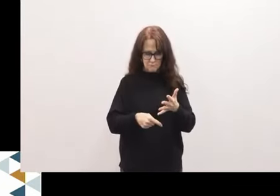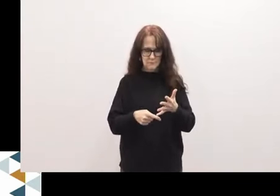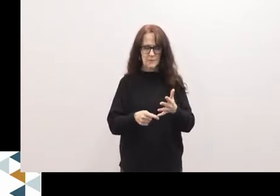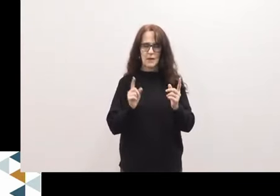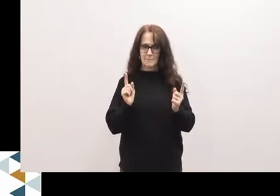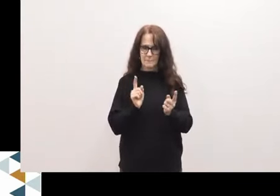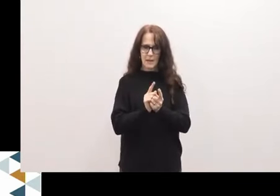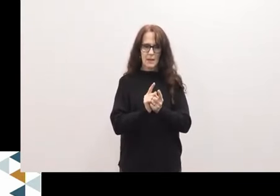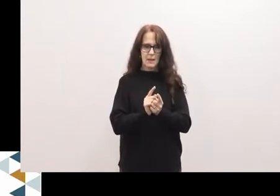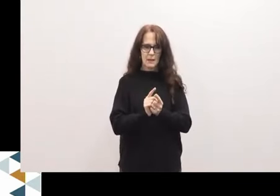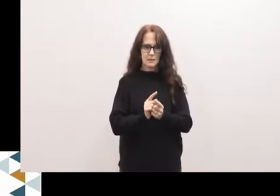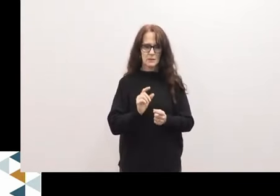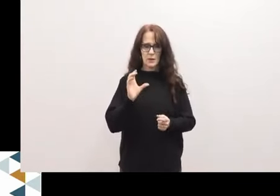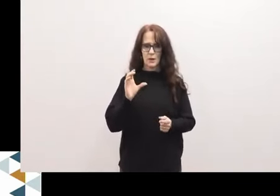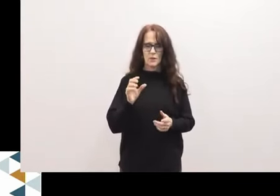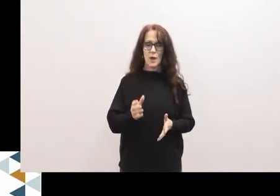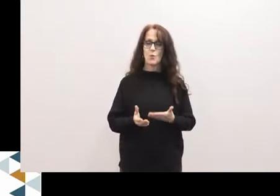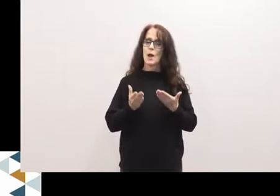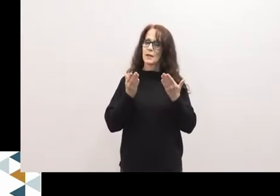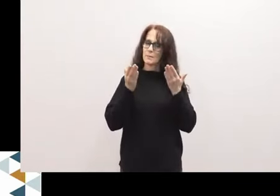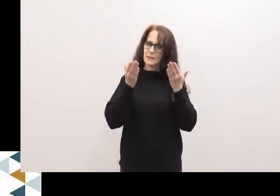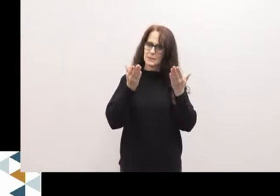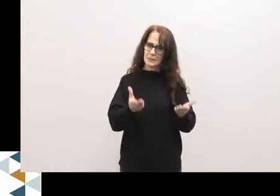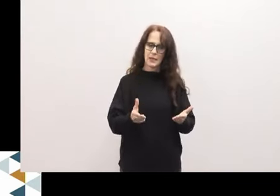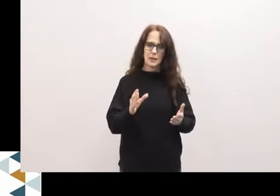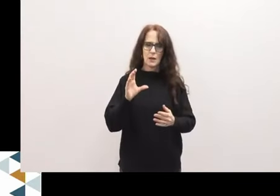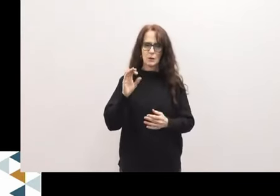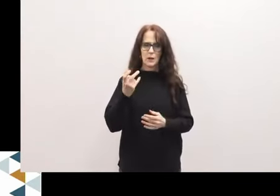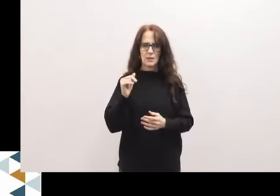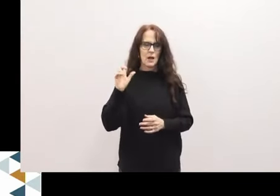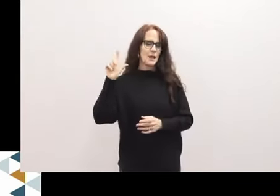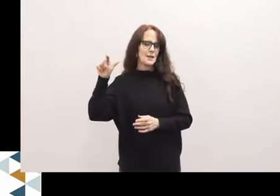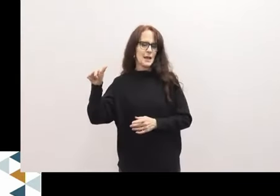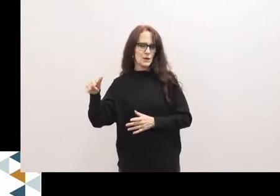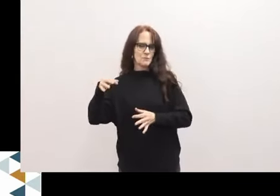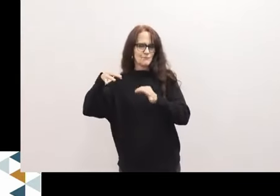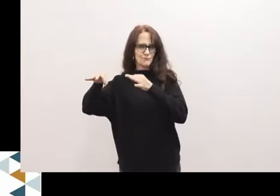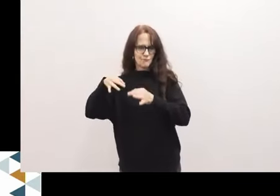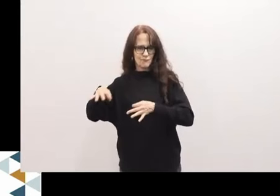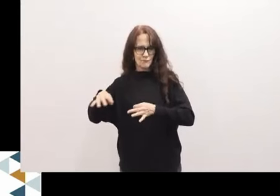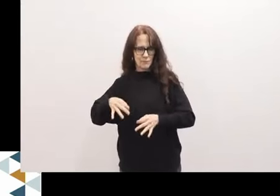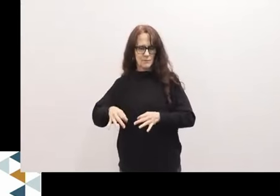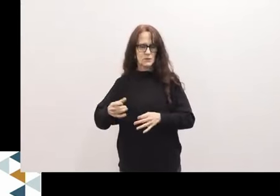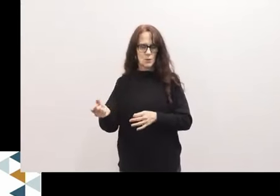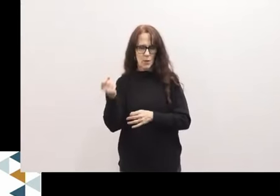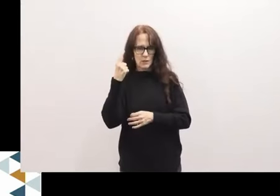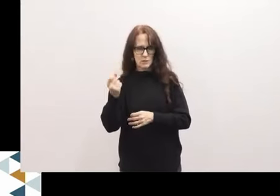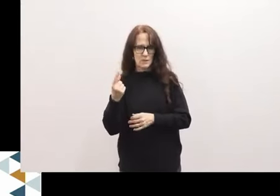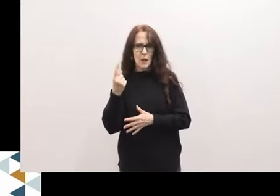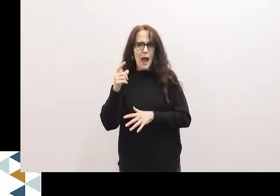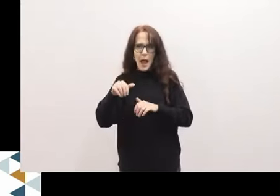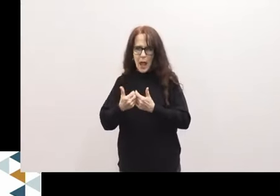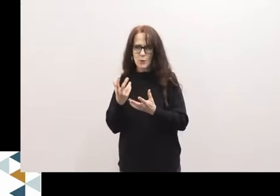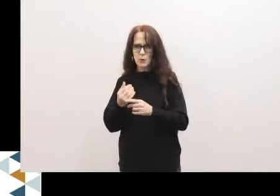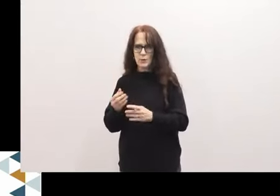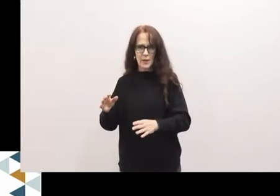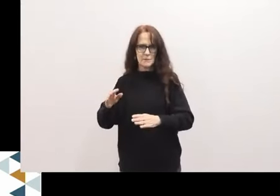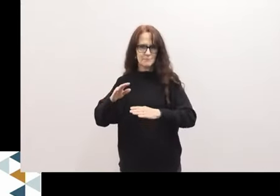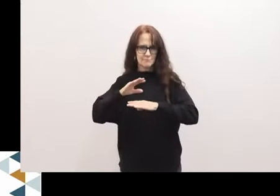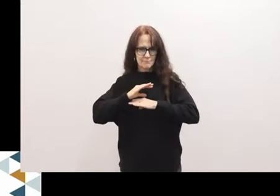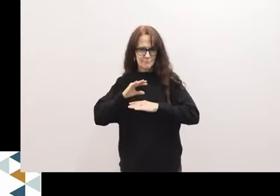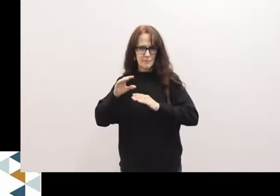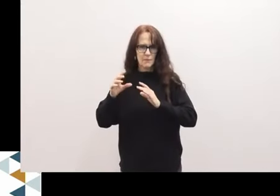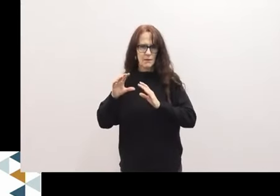gonna get into the criteria and the recommendations later in the presentation to give you more context of what was that criteria. We